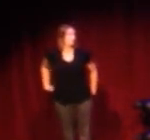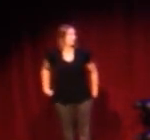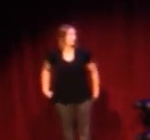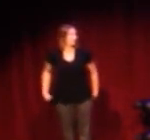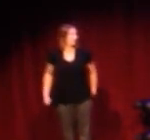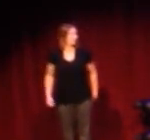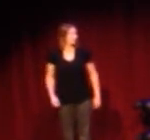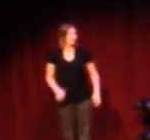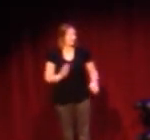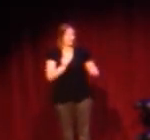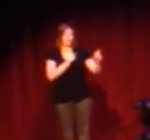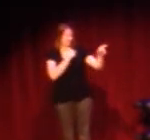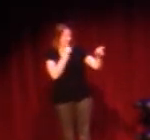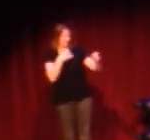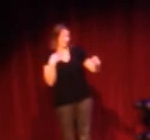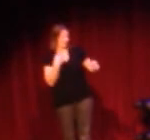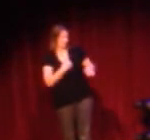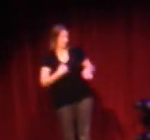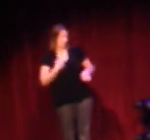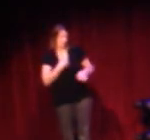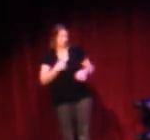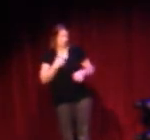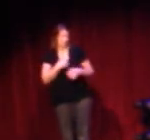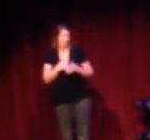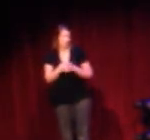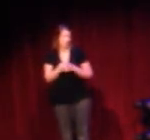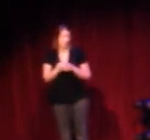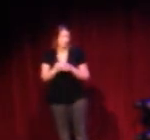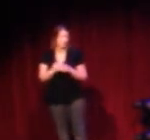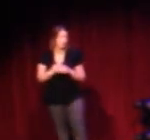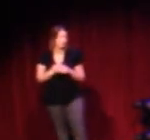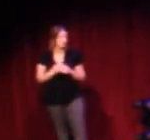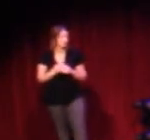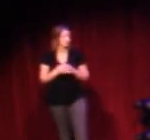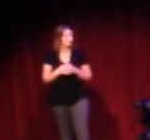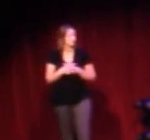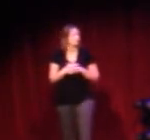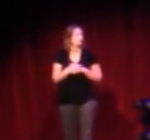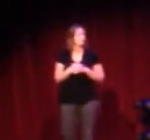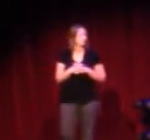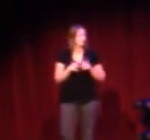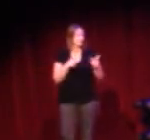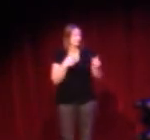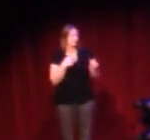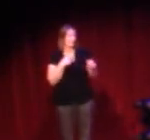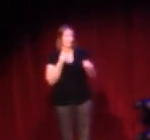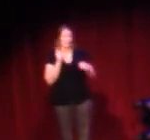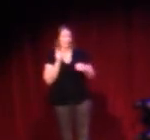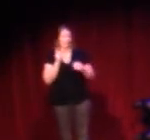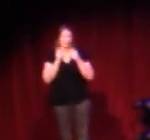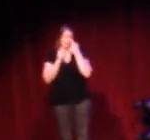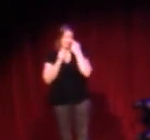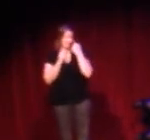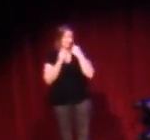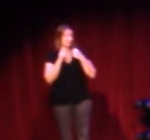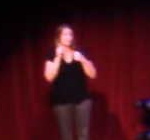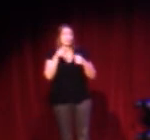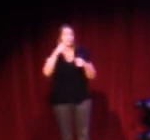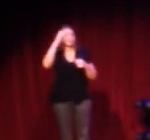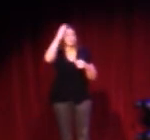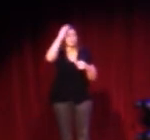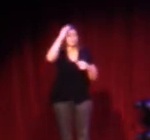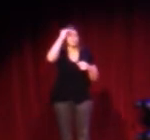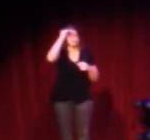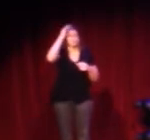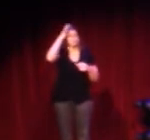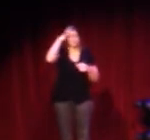Doesn't look like he's volunteering, sorry. That needs me that he didn't want to die. Alright, come on up. Alright, we need a guy. Is